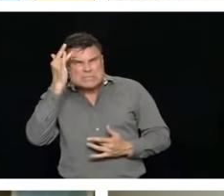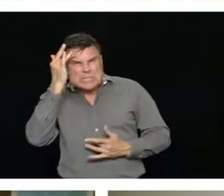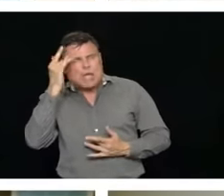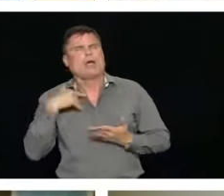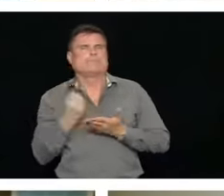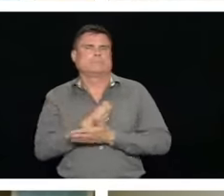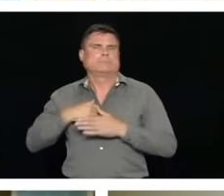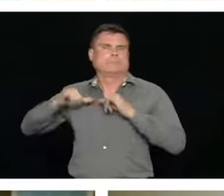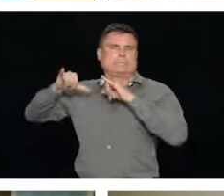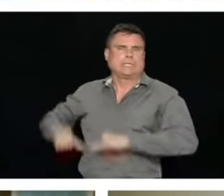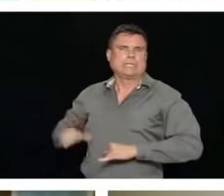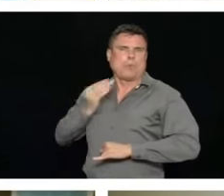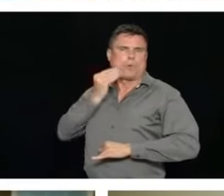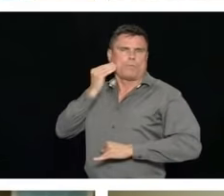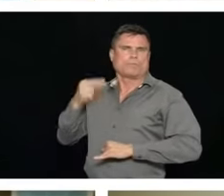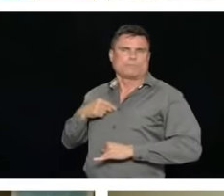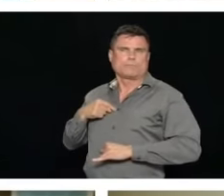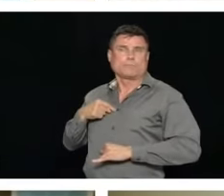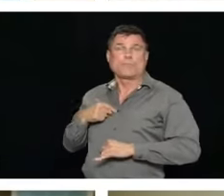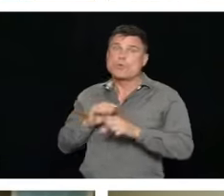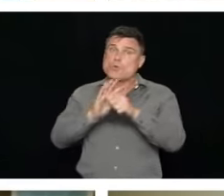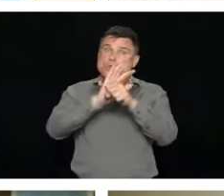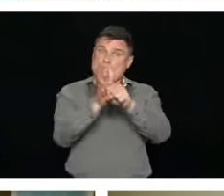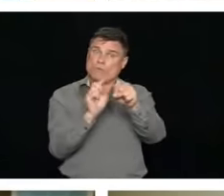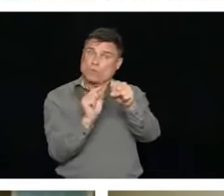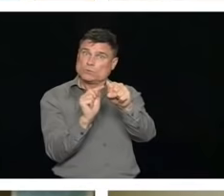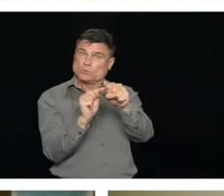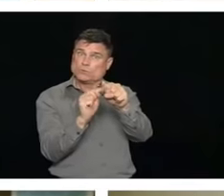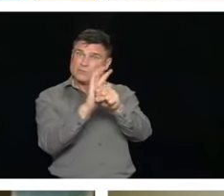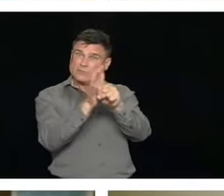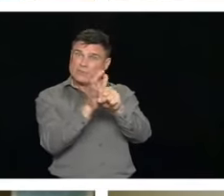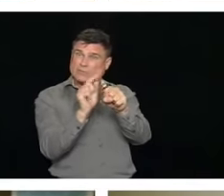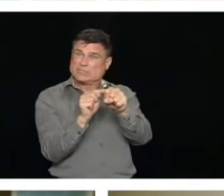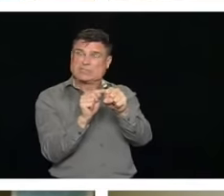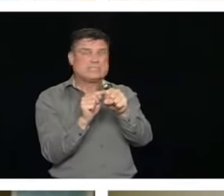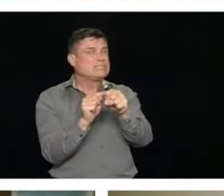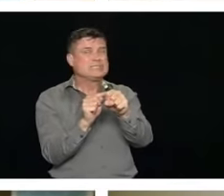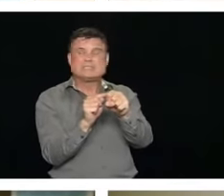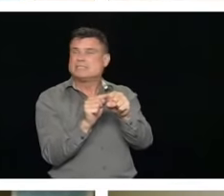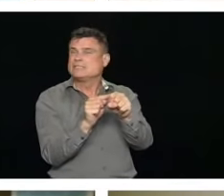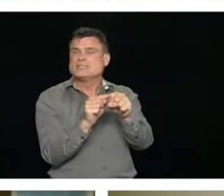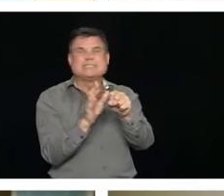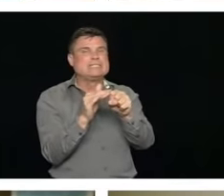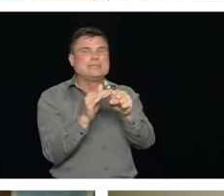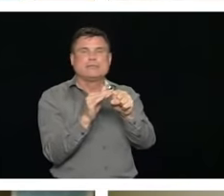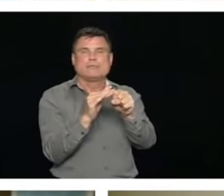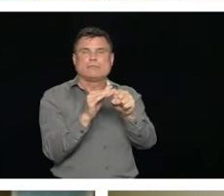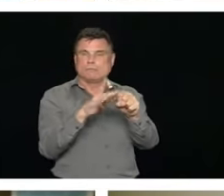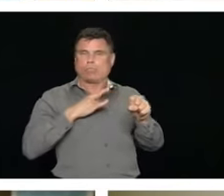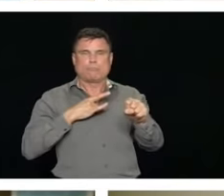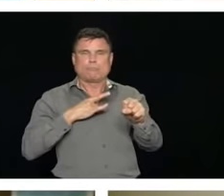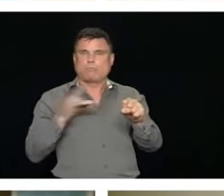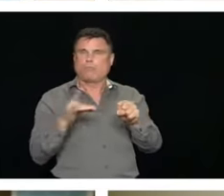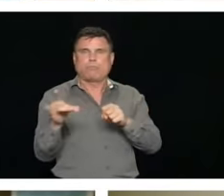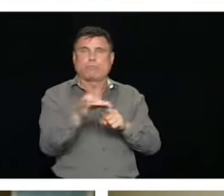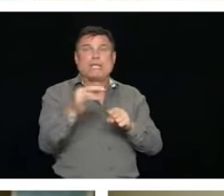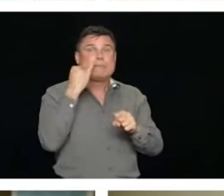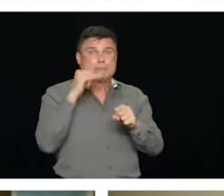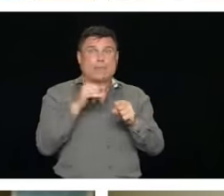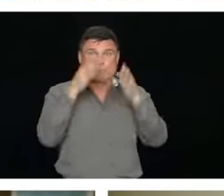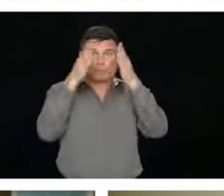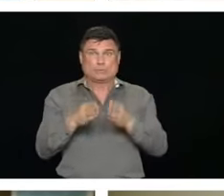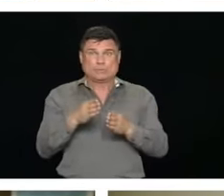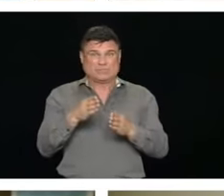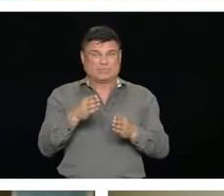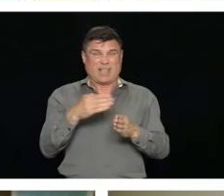have symptoms, and that's when we need people to stay home. That in itself is a big shift in culture for a lot of people.